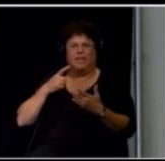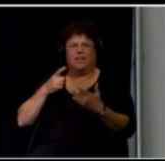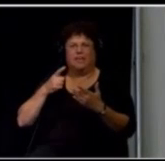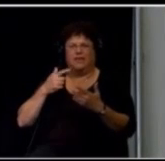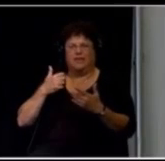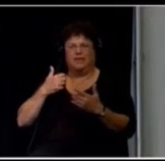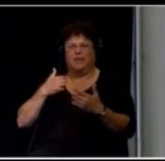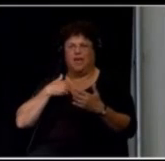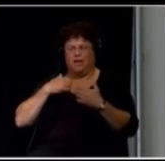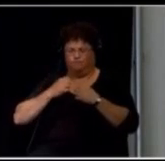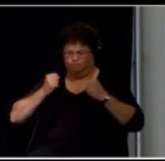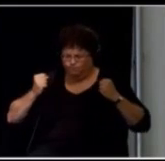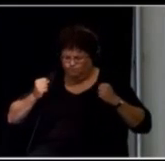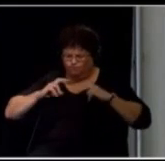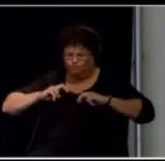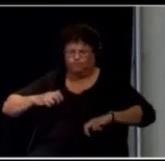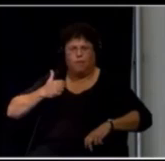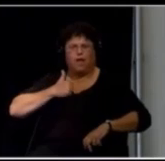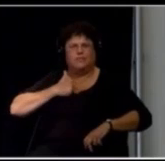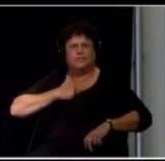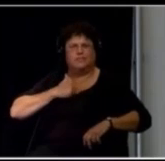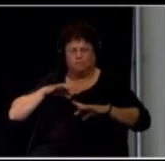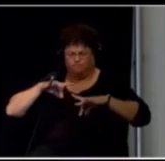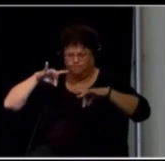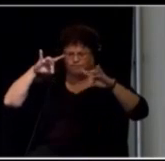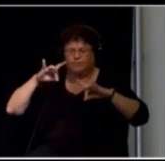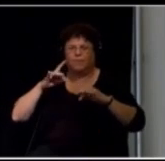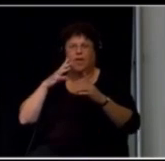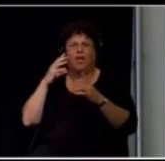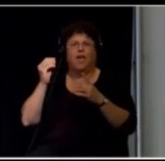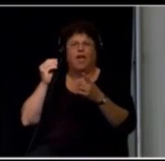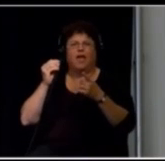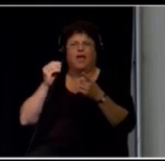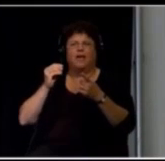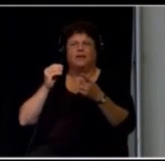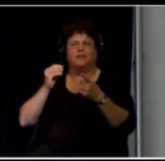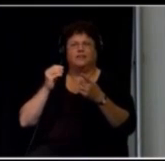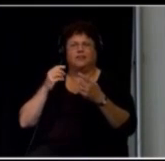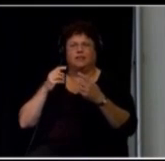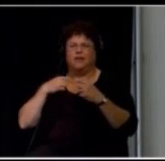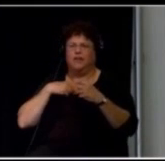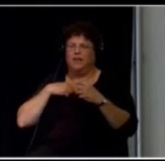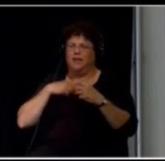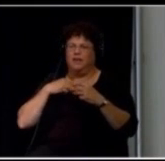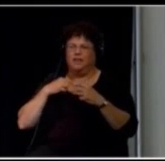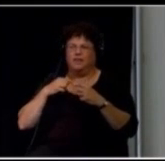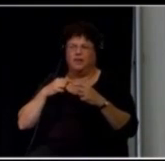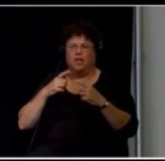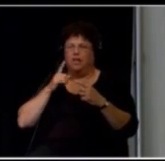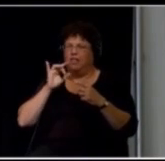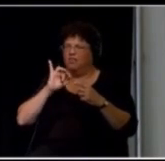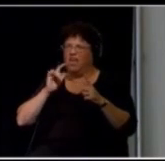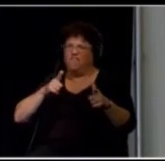of self-discovery, as well as a very fast roller coaster